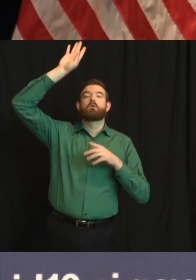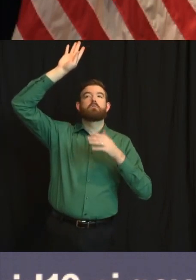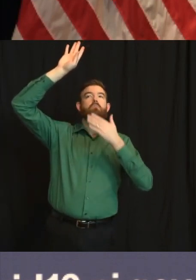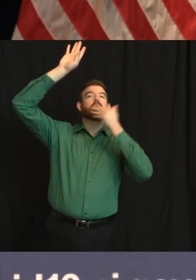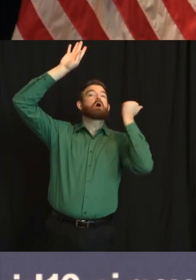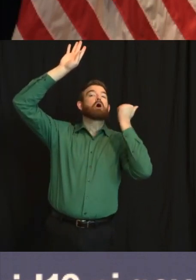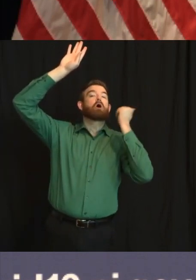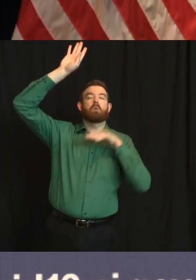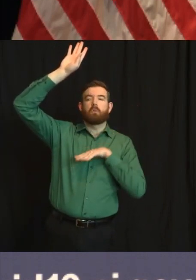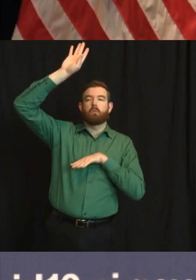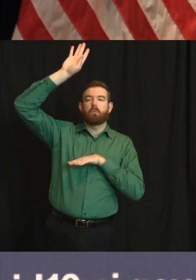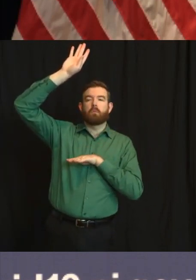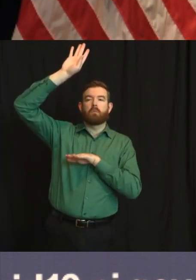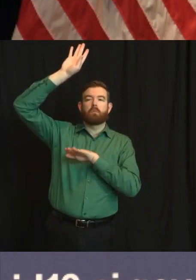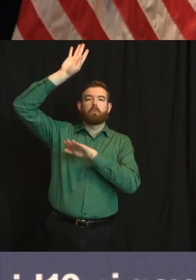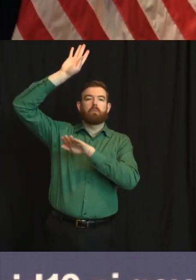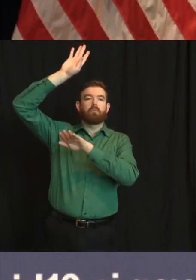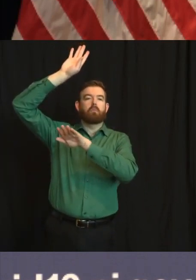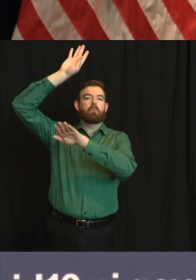those